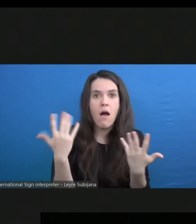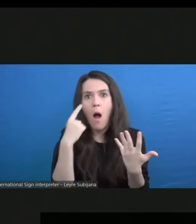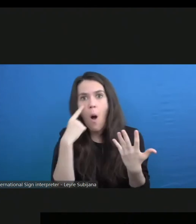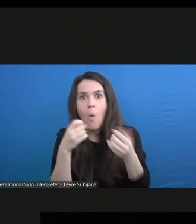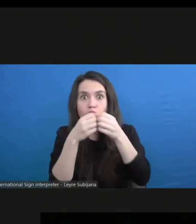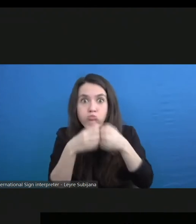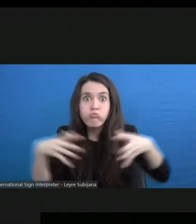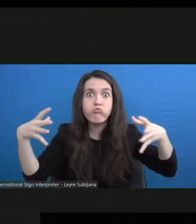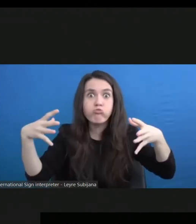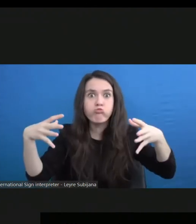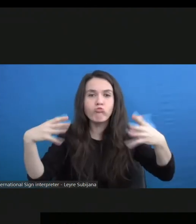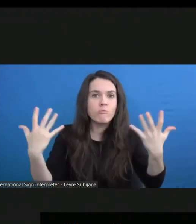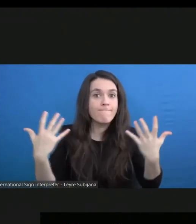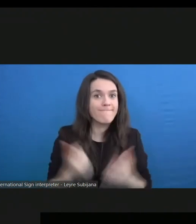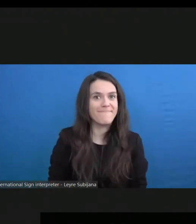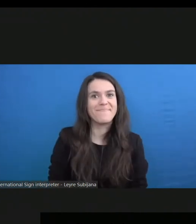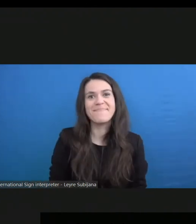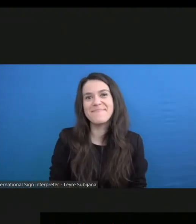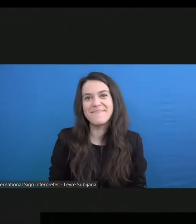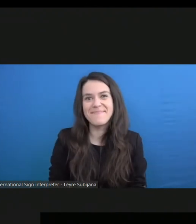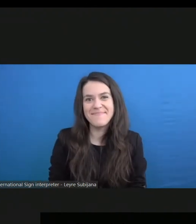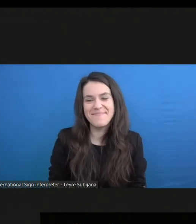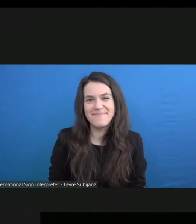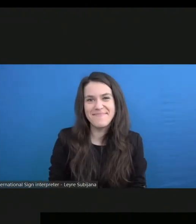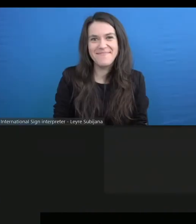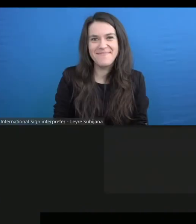flourish over time.